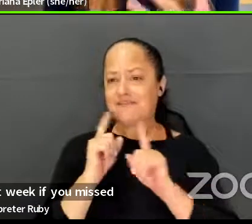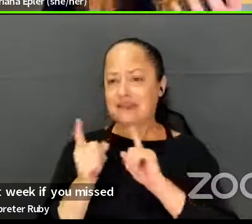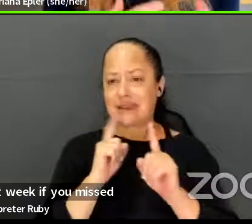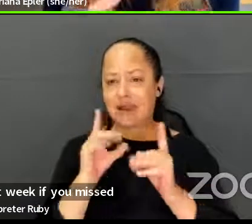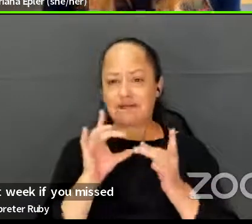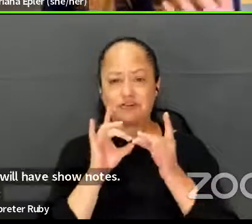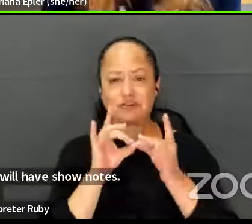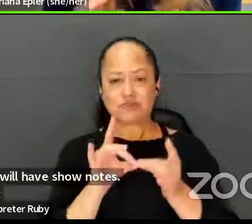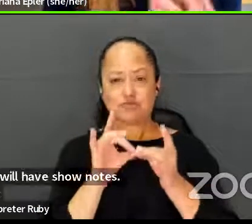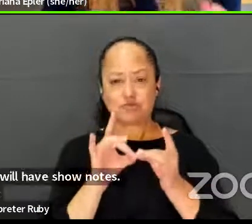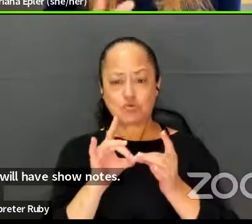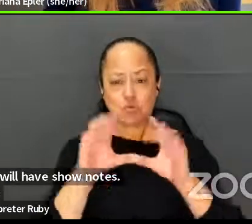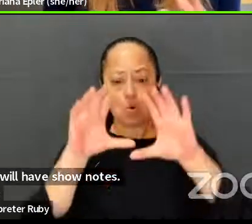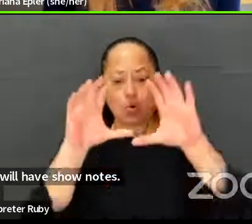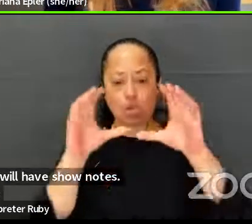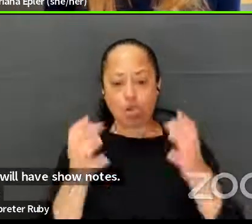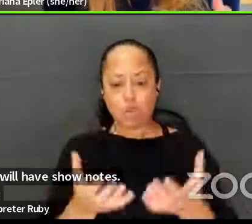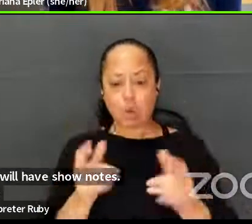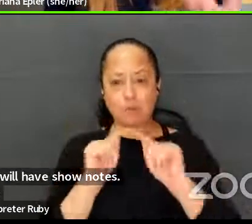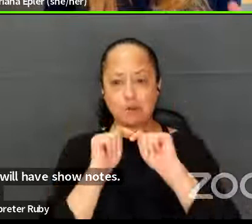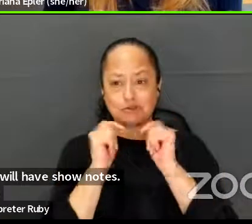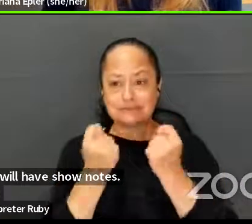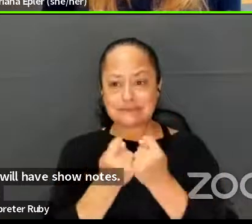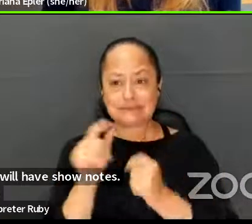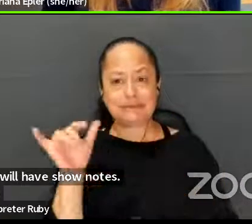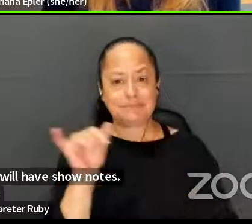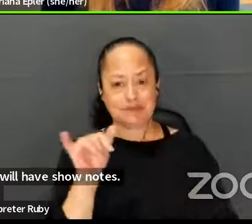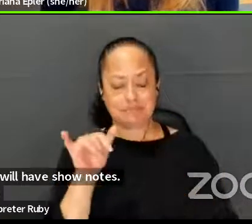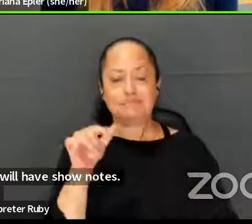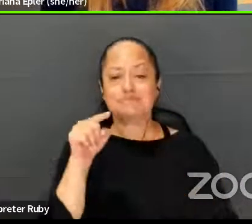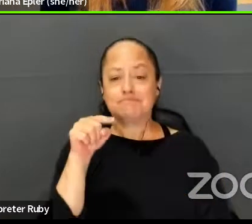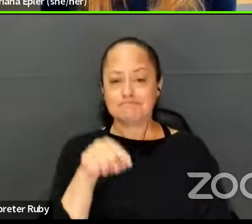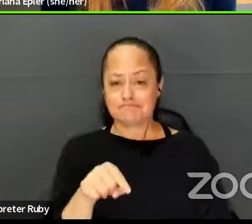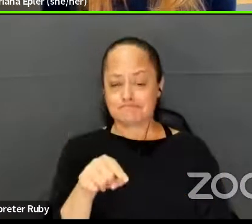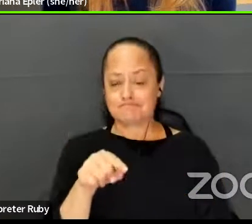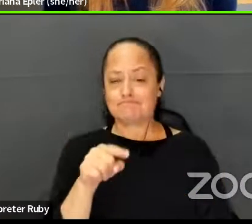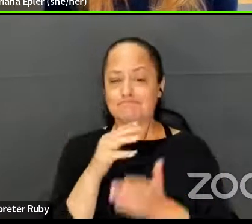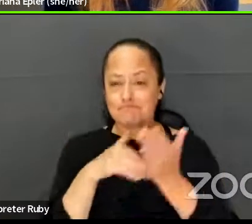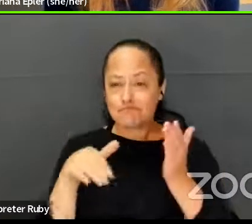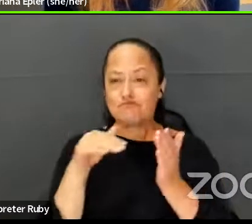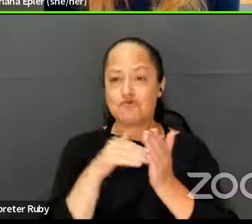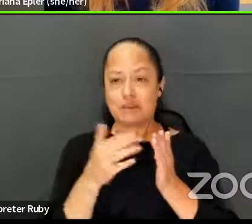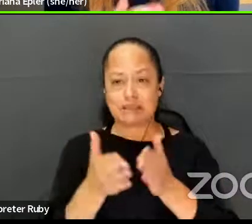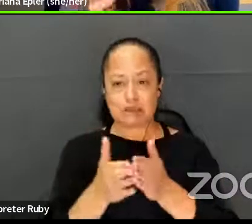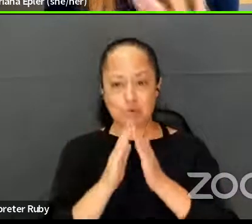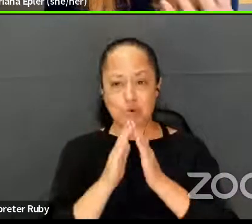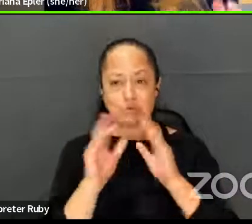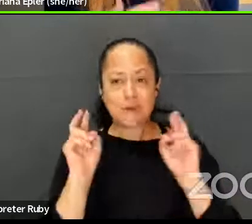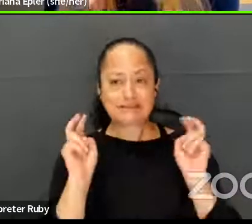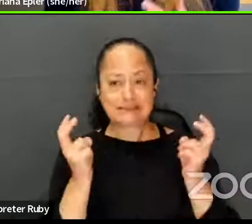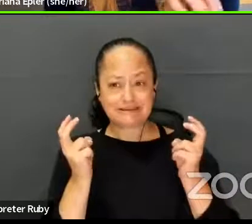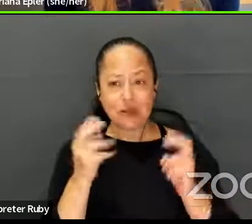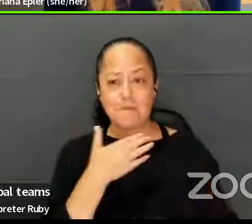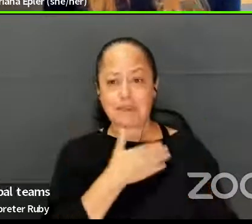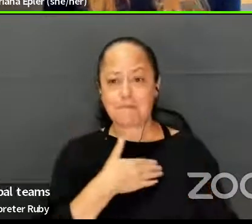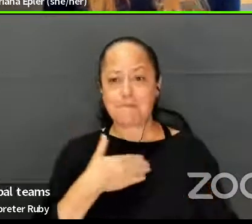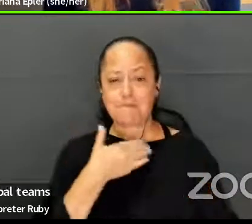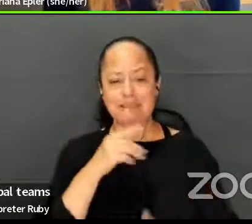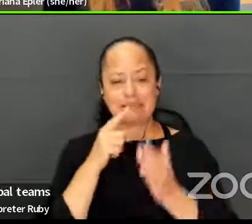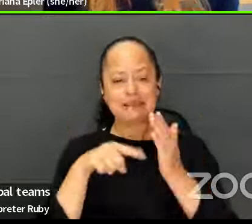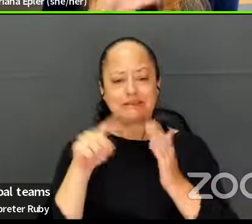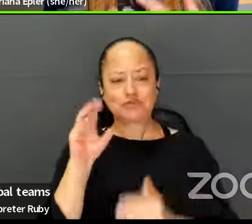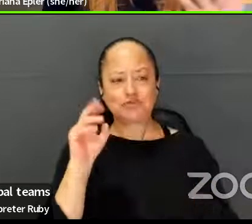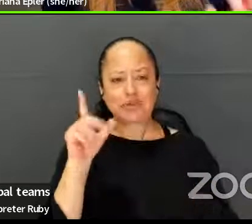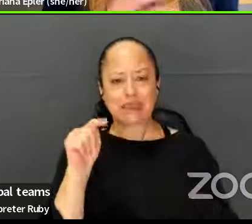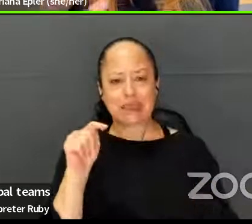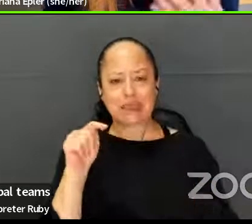around global teams as well, because this is a frequently requested topic. So please check out